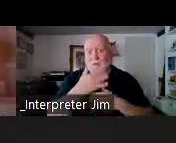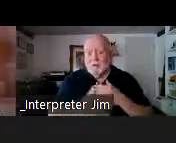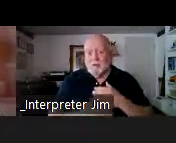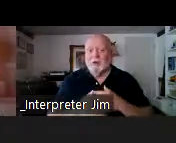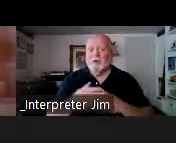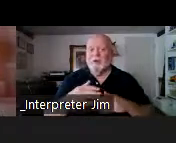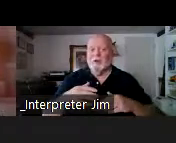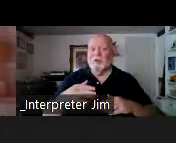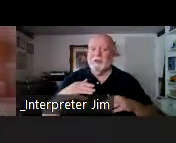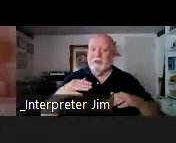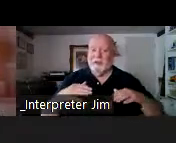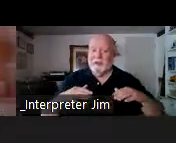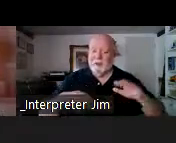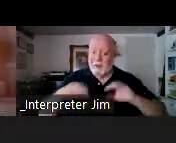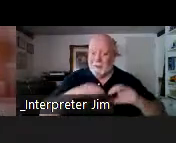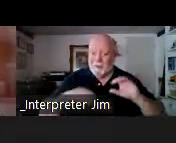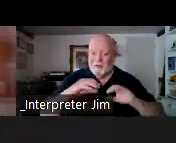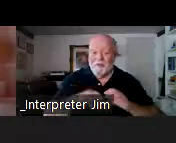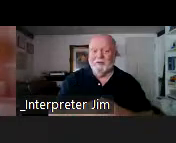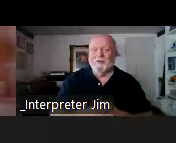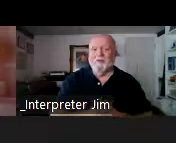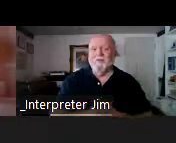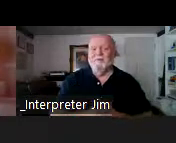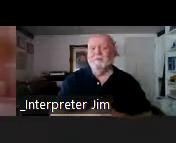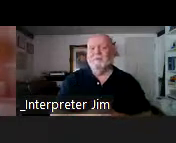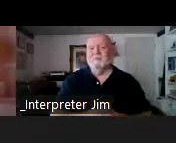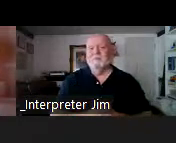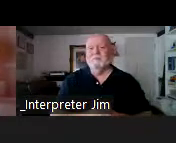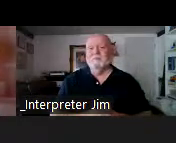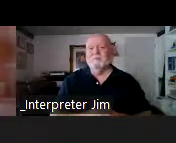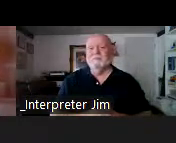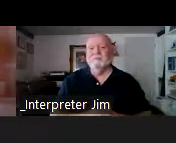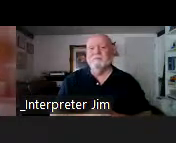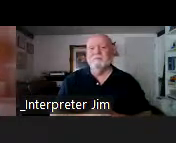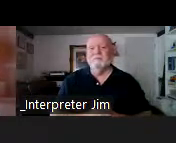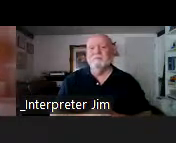at nighttime, it increases melatonin.